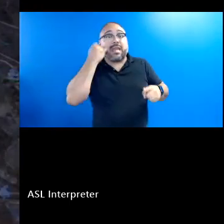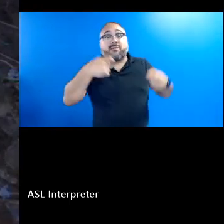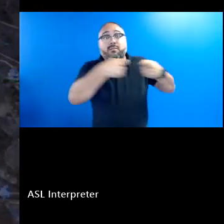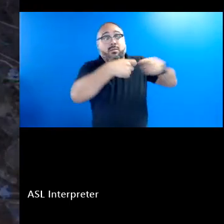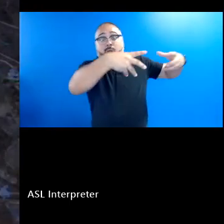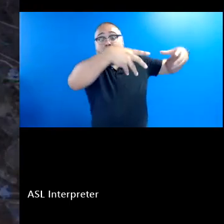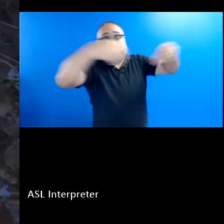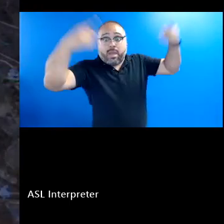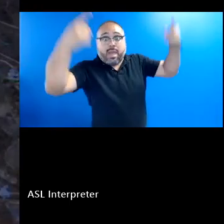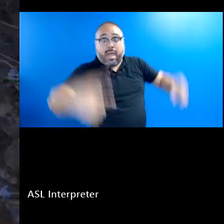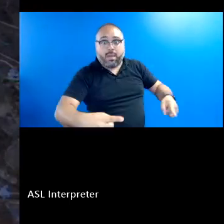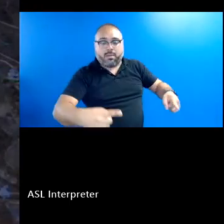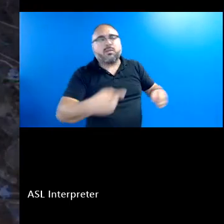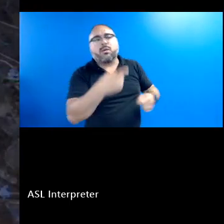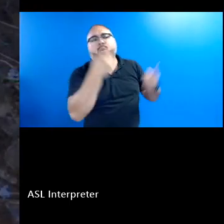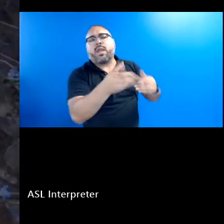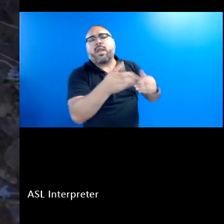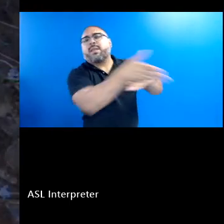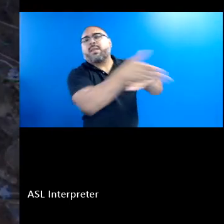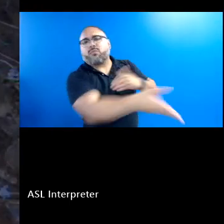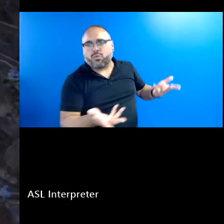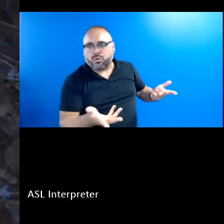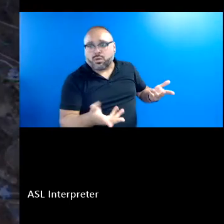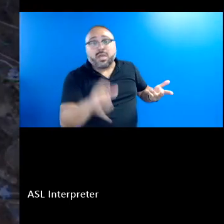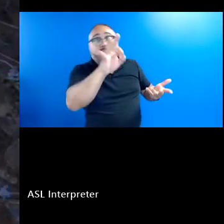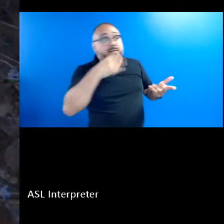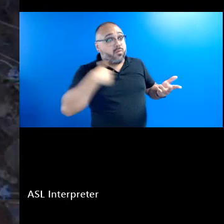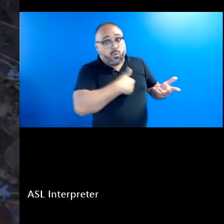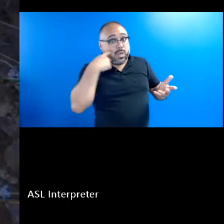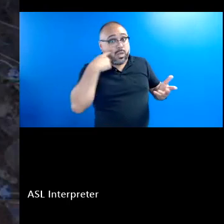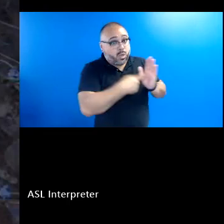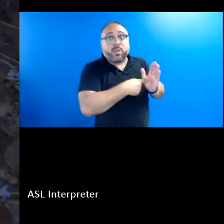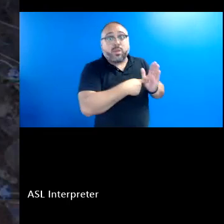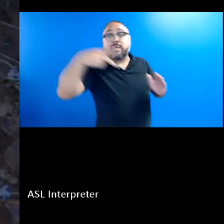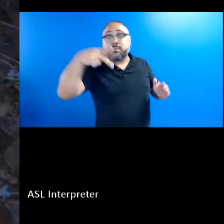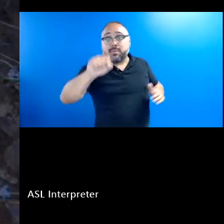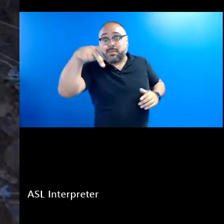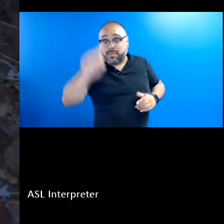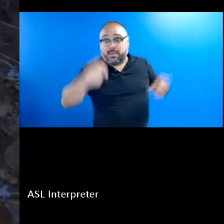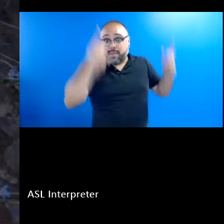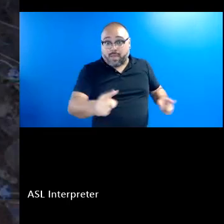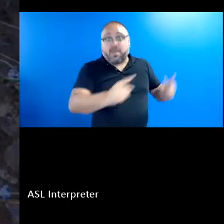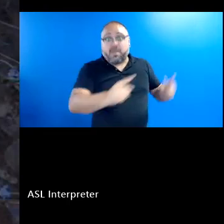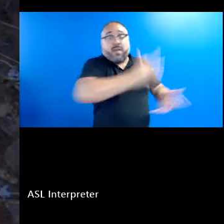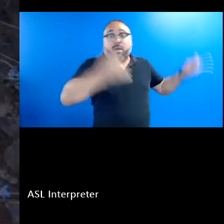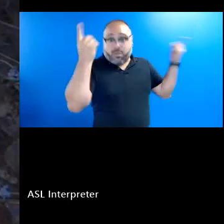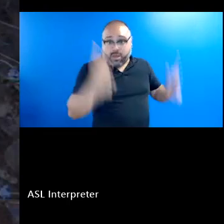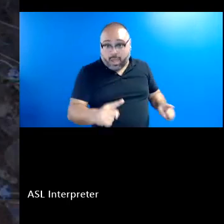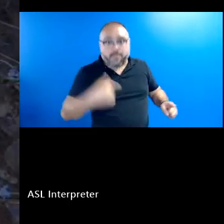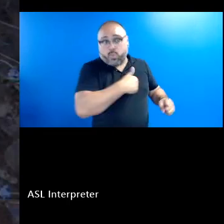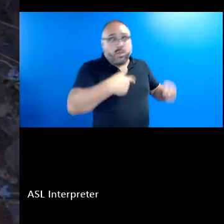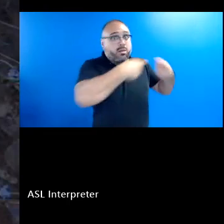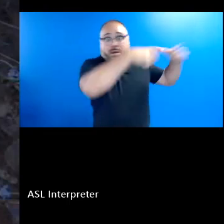turned off a circuit for PSPS conditions and we see damage on that circuit after we're patrolling it before we restore it to be